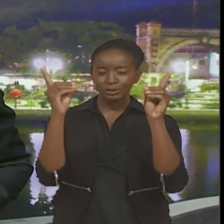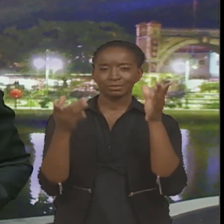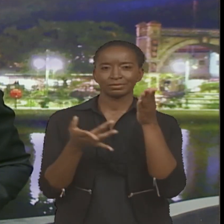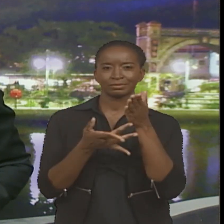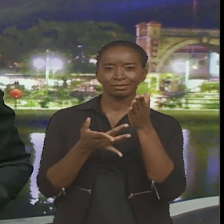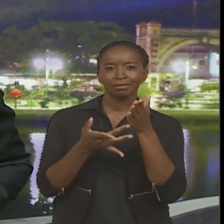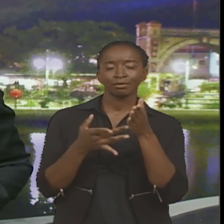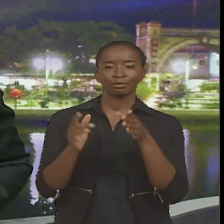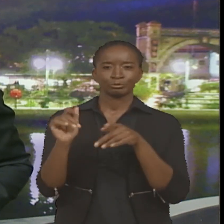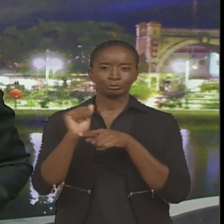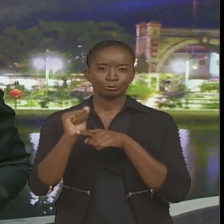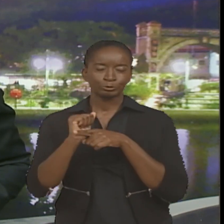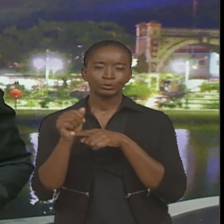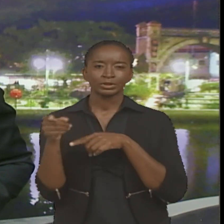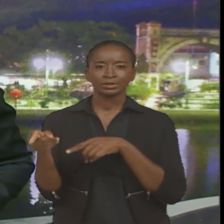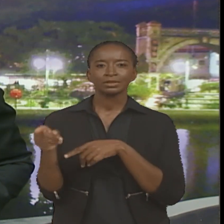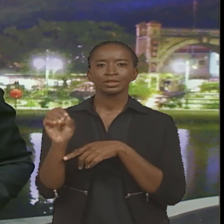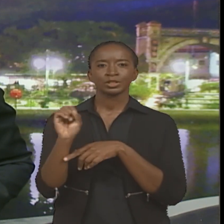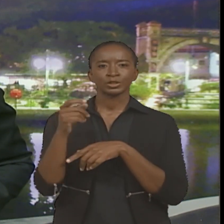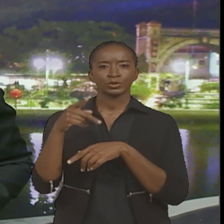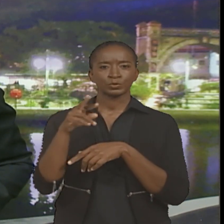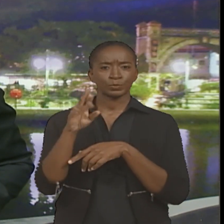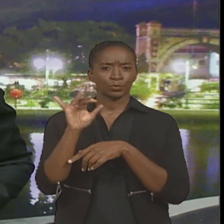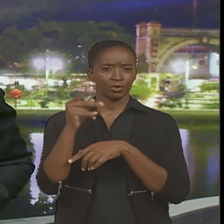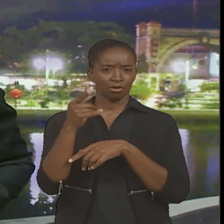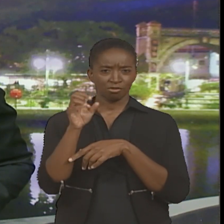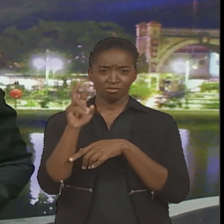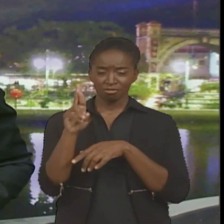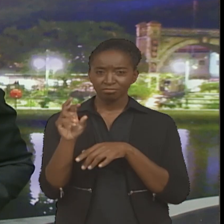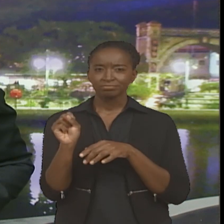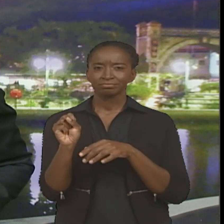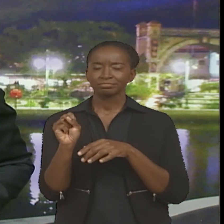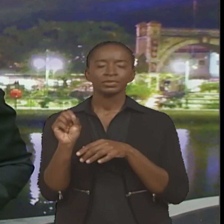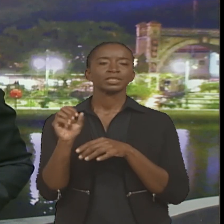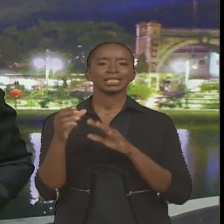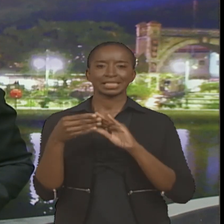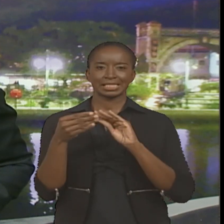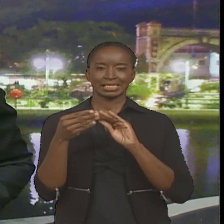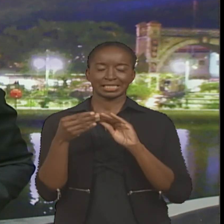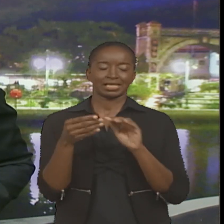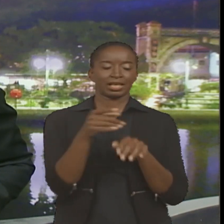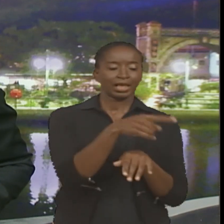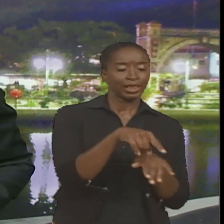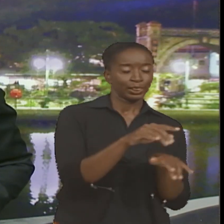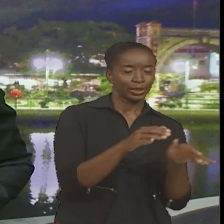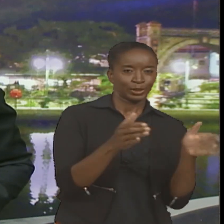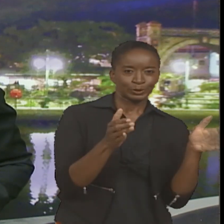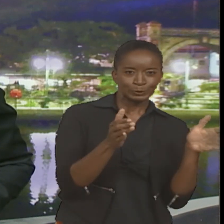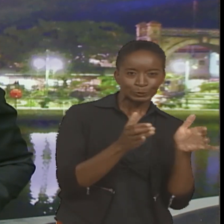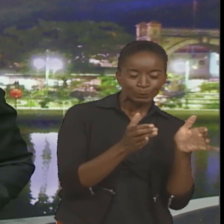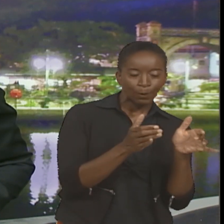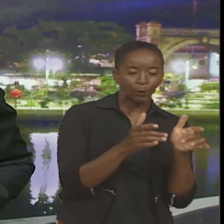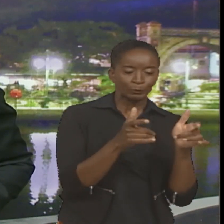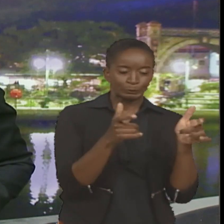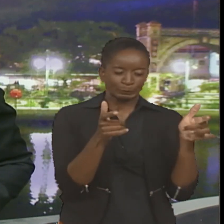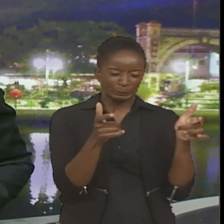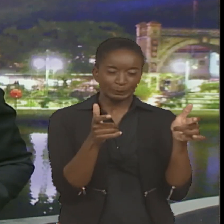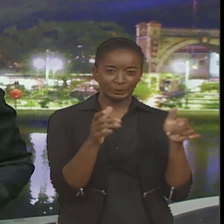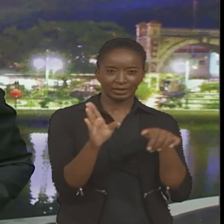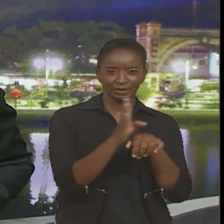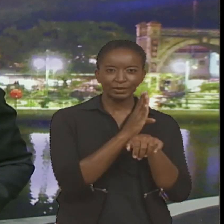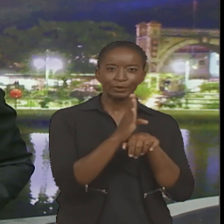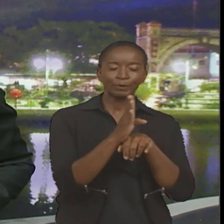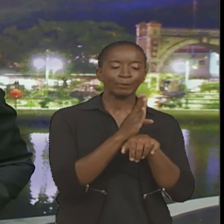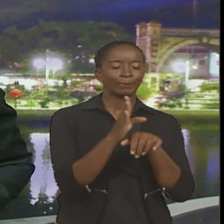Senator Dr. Rommel Springer, says SMEs play an integral role in Barbados, and despite this, he says, they have faced a number